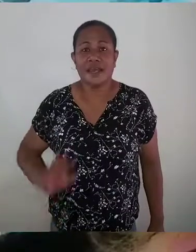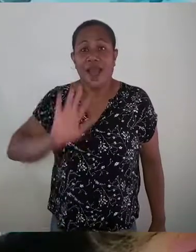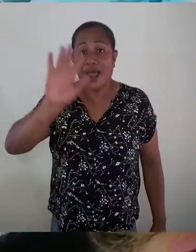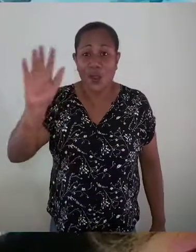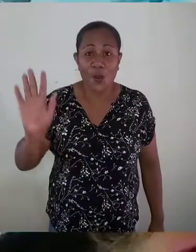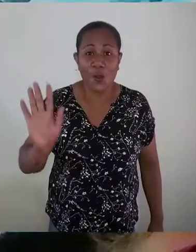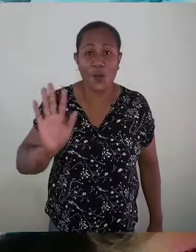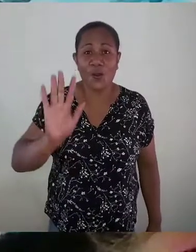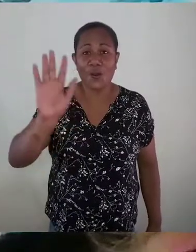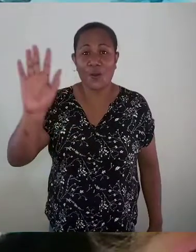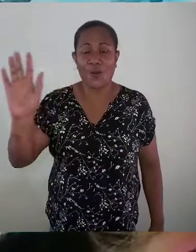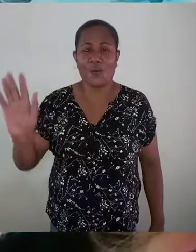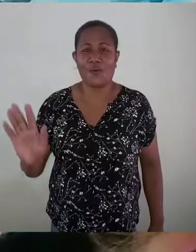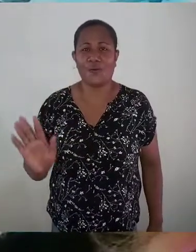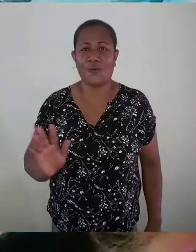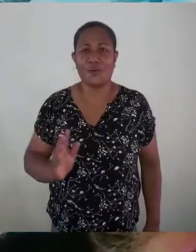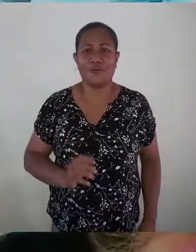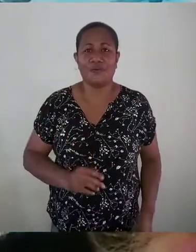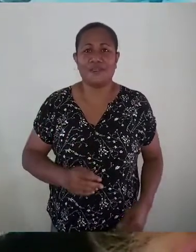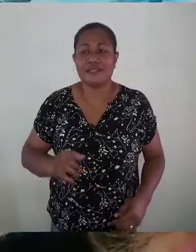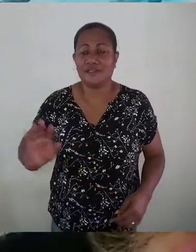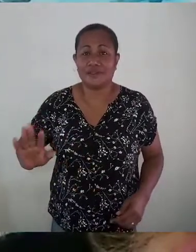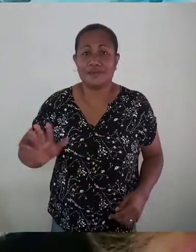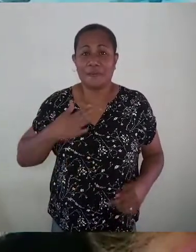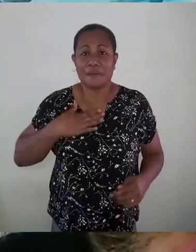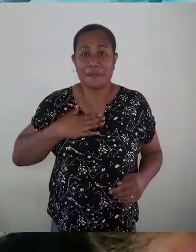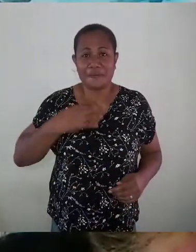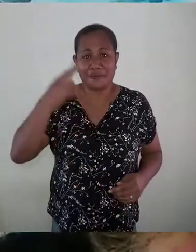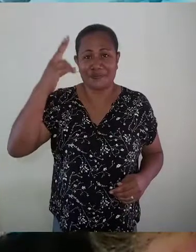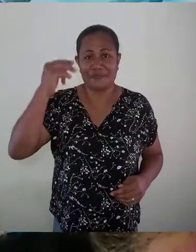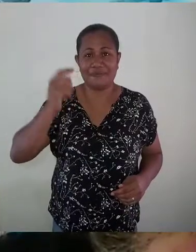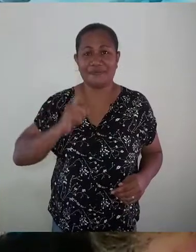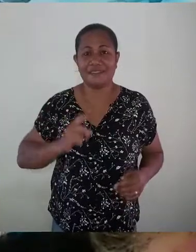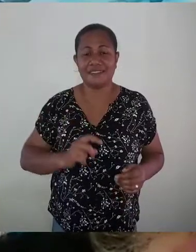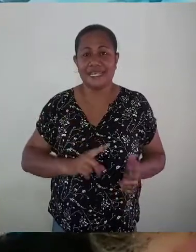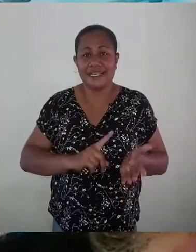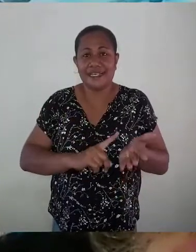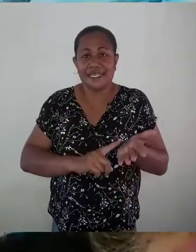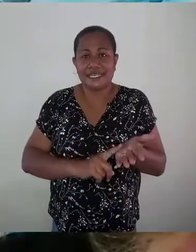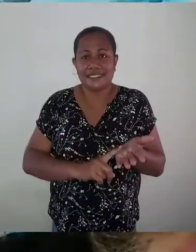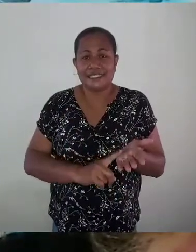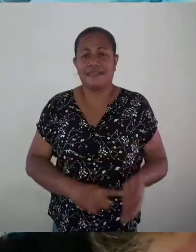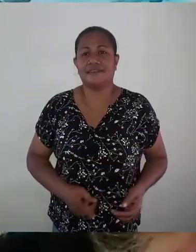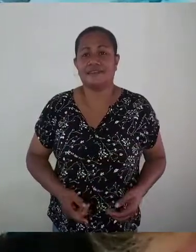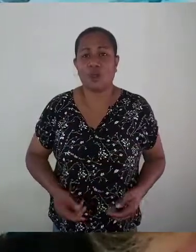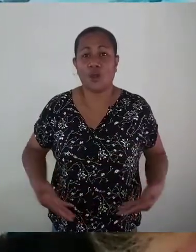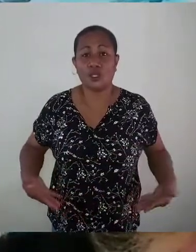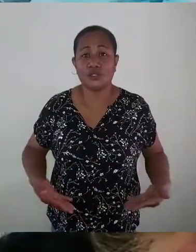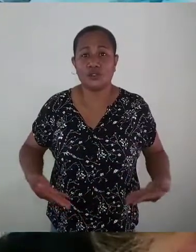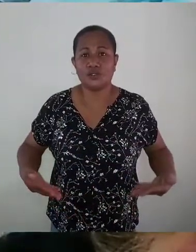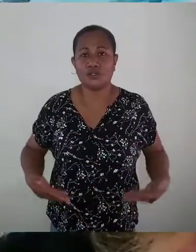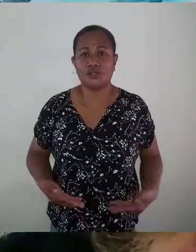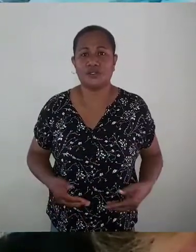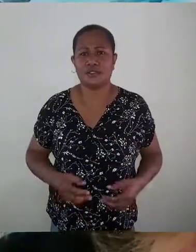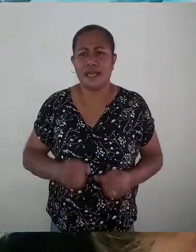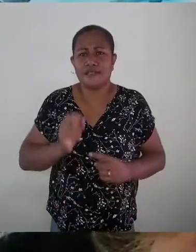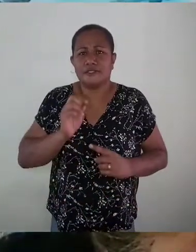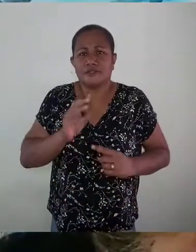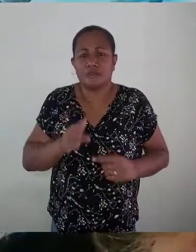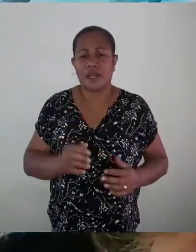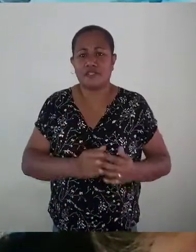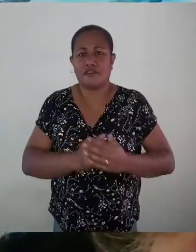Kuvanaka Namaste. My name is Linda Novicki, and I would like to introduce you to a very special friend